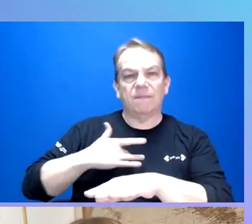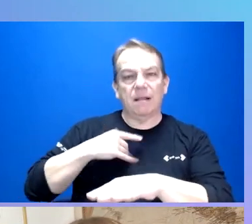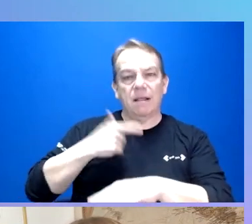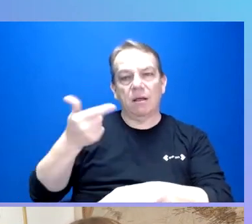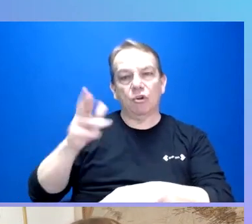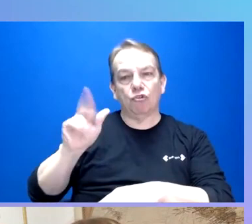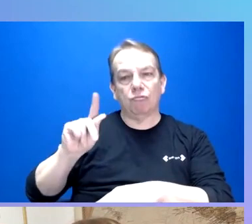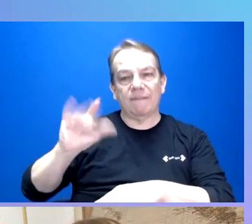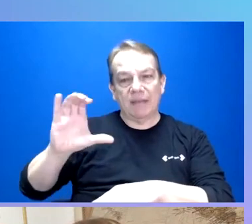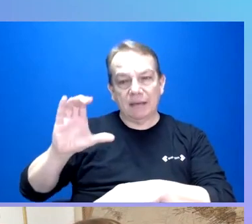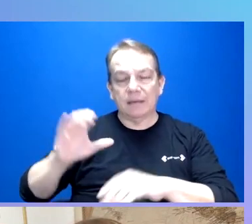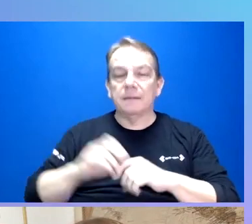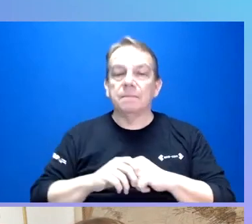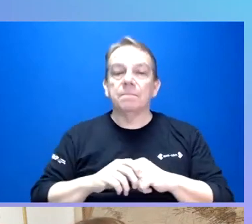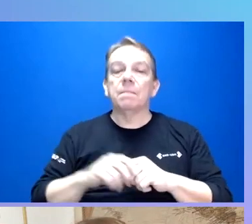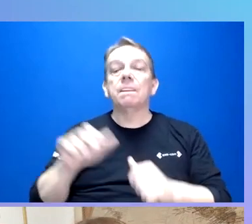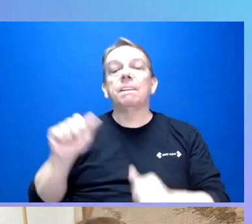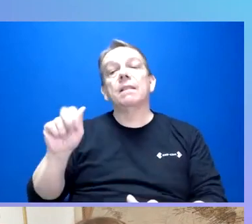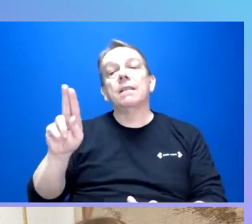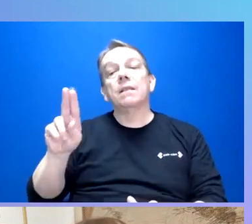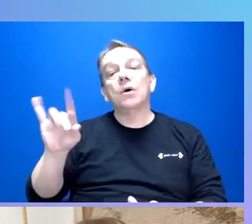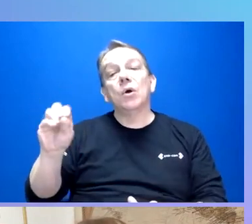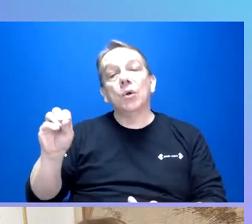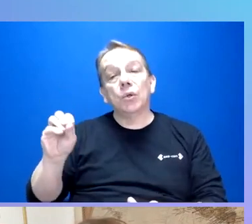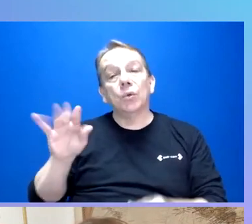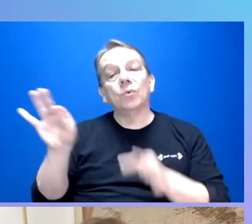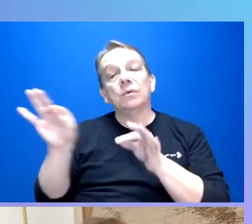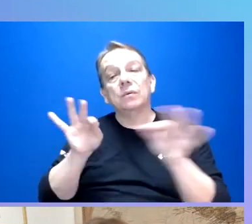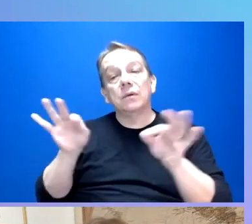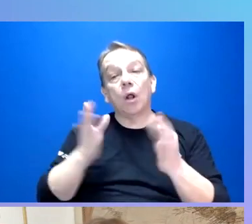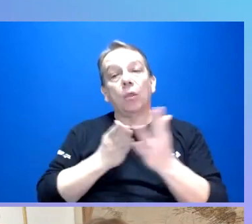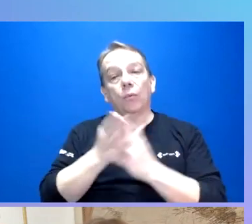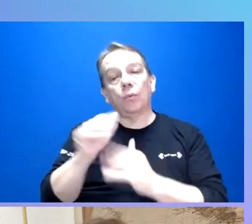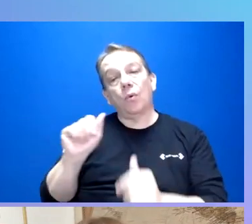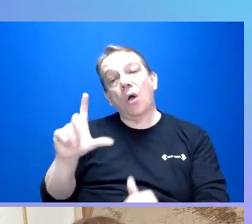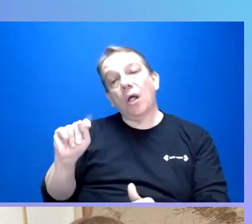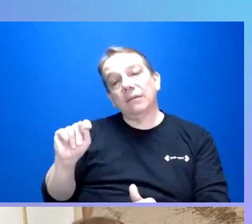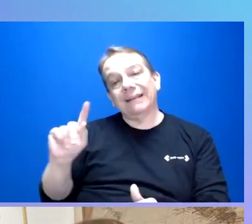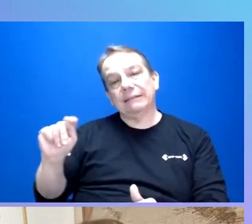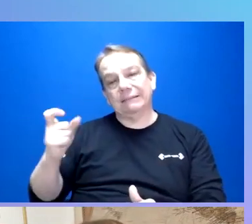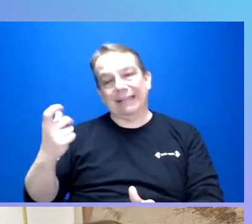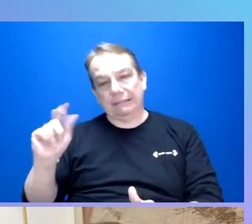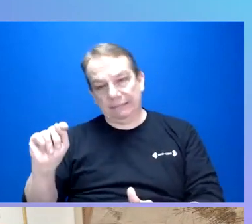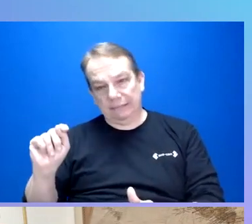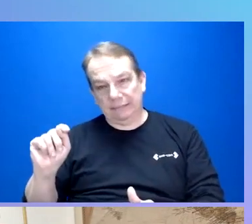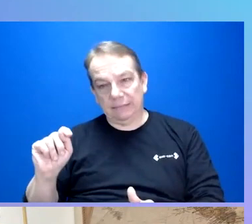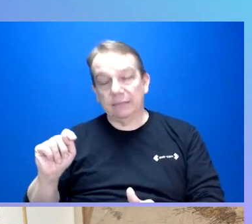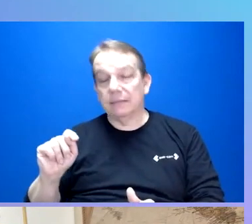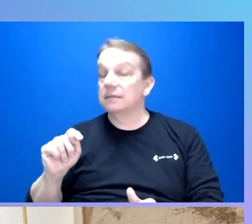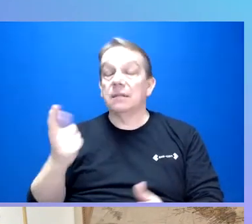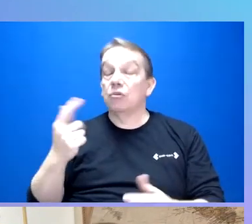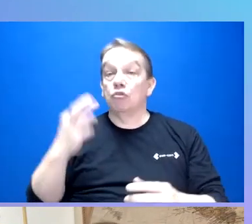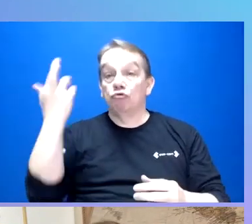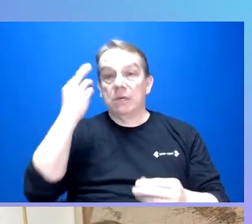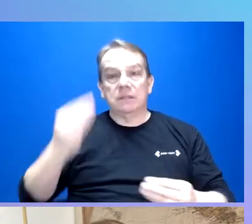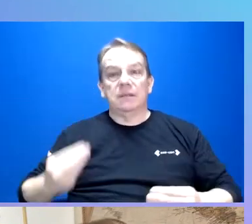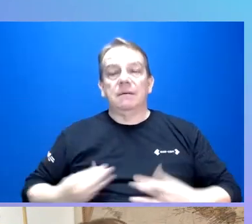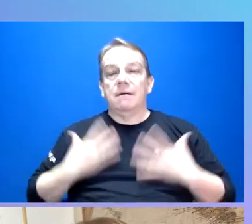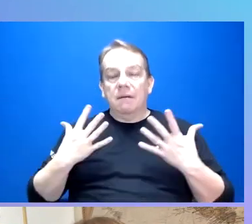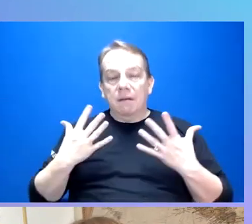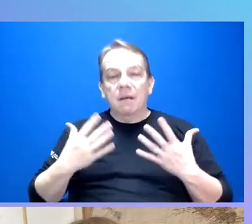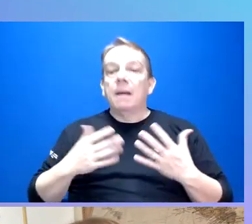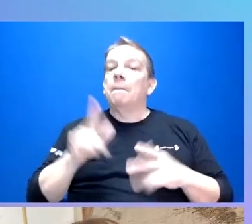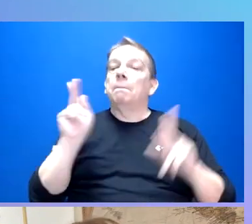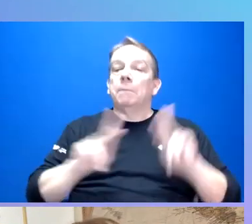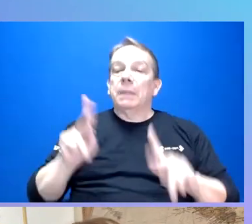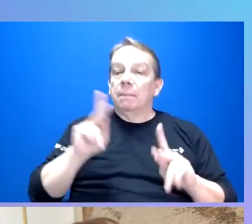audio, which were the circuit descriptions that we offered through alt text. So the motivation for this work was that blind and low vision learners